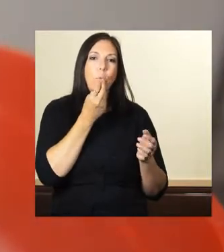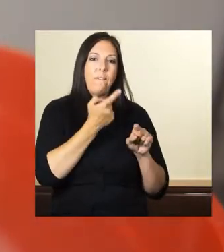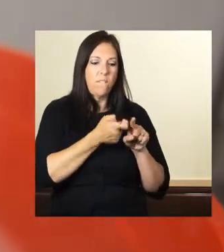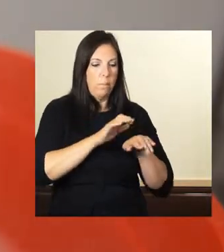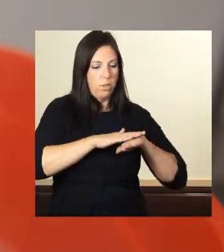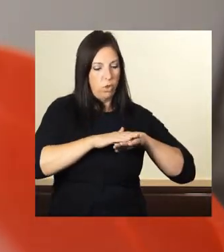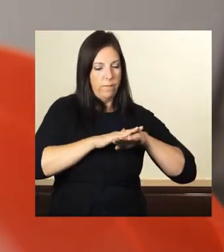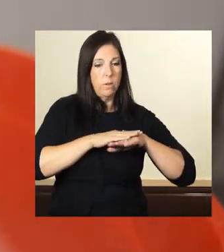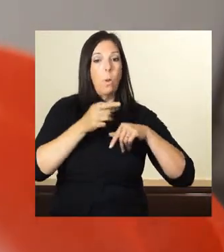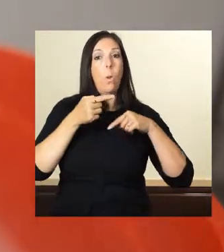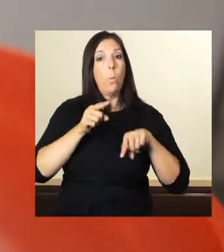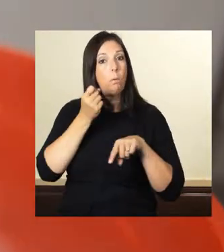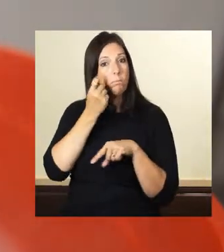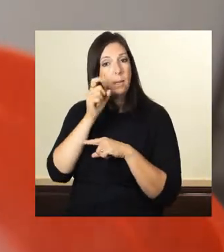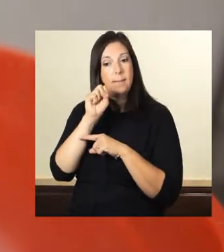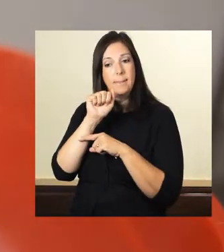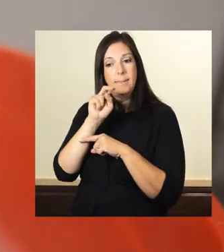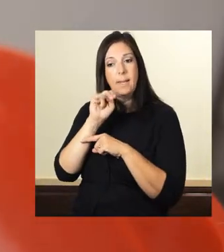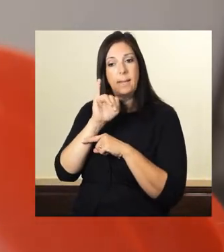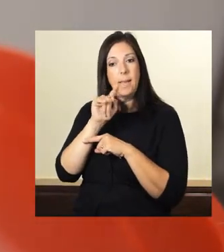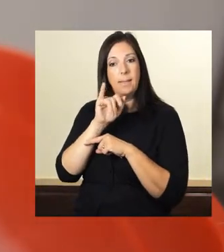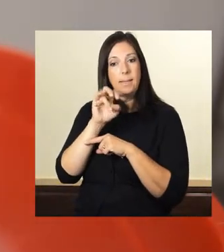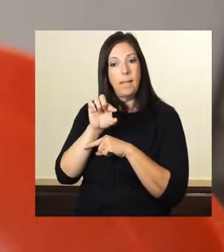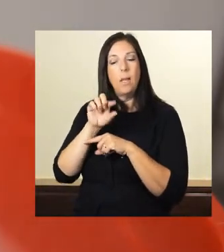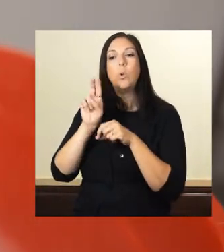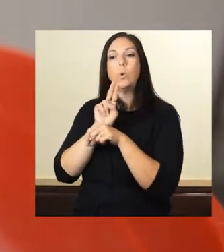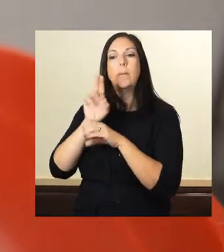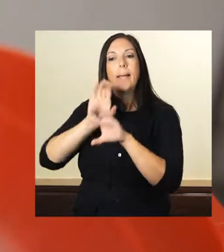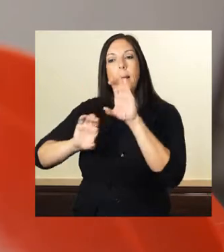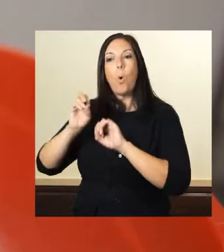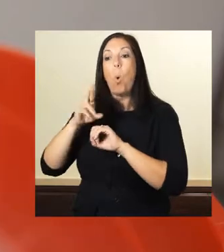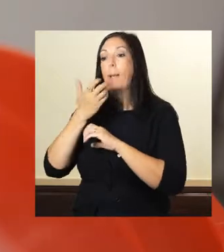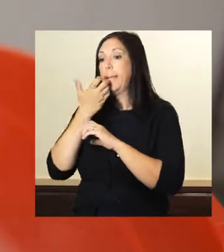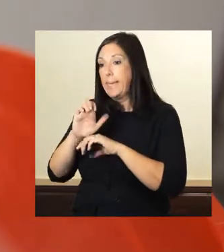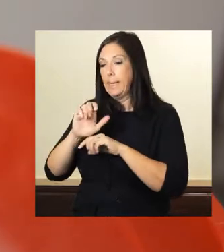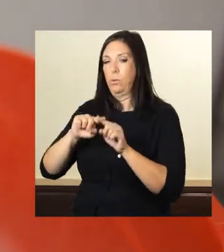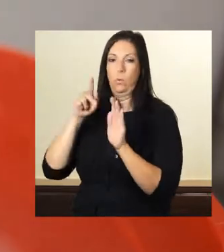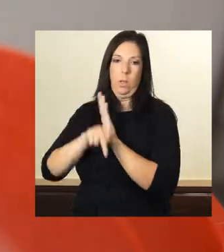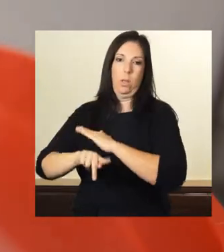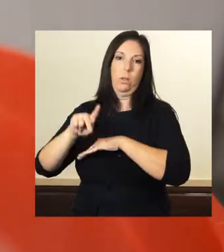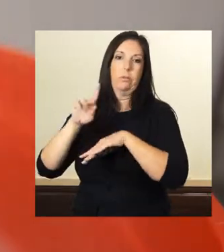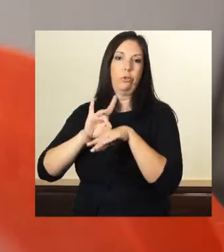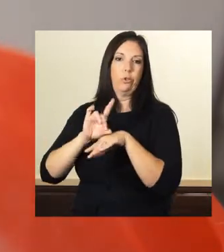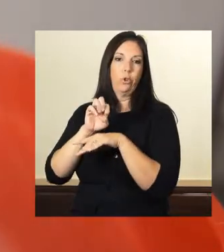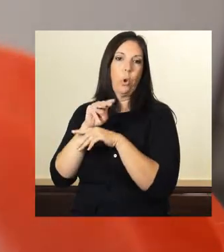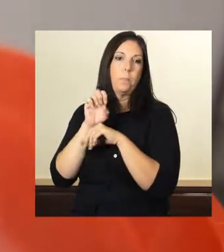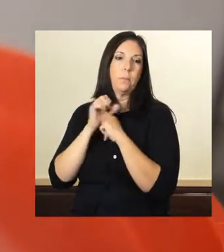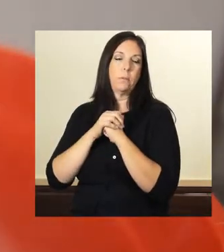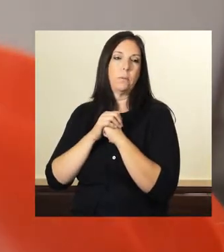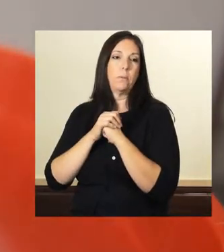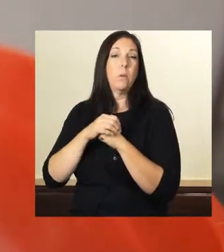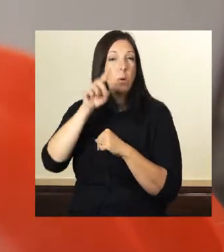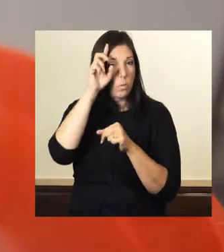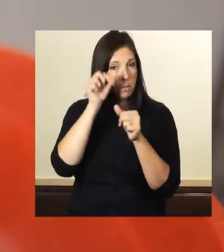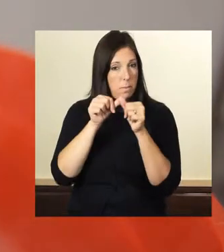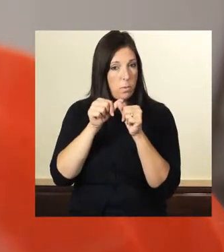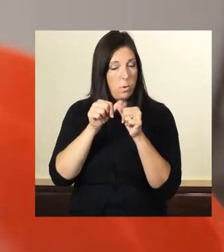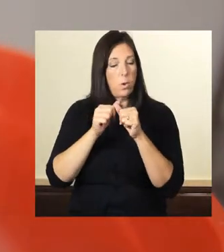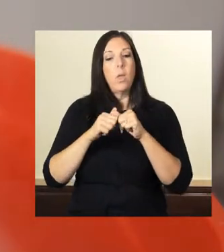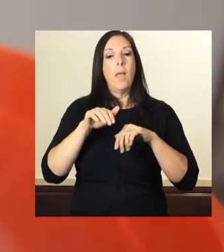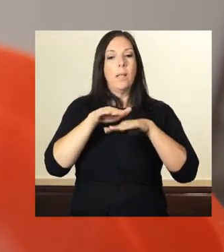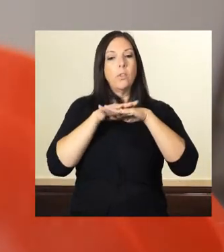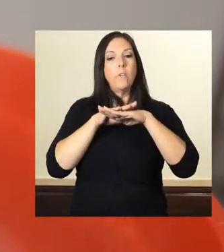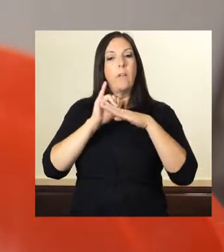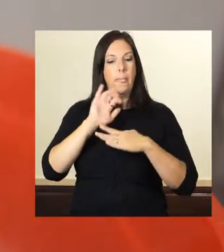Cleaning uses soap and water to remove dirt and food from surfaces, while sanitizing uses chemicals or